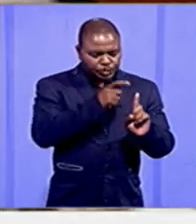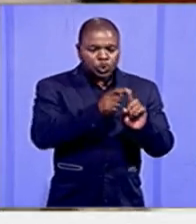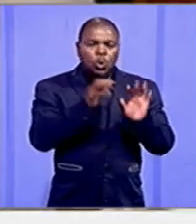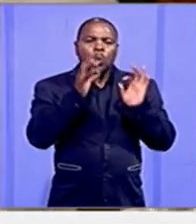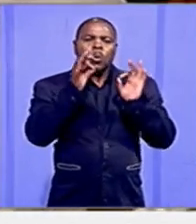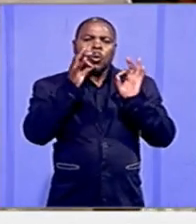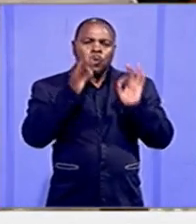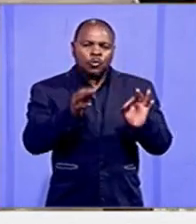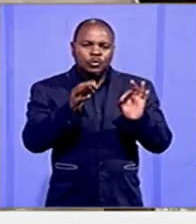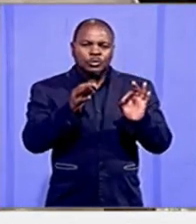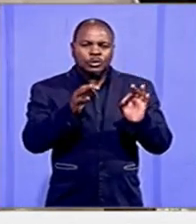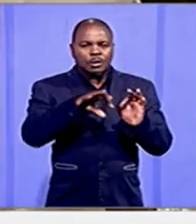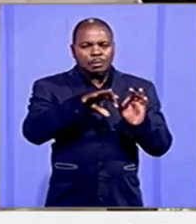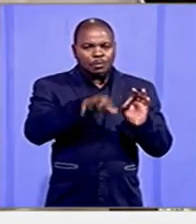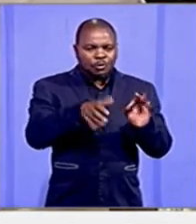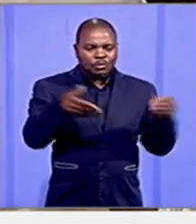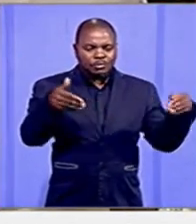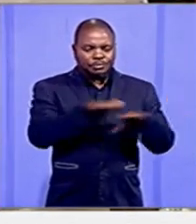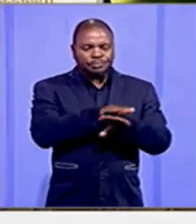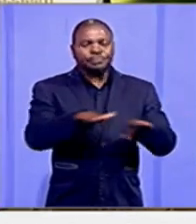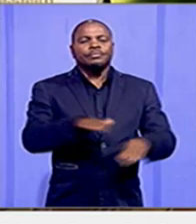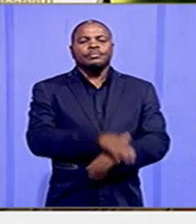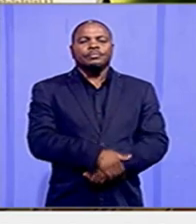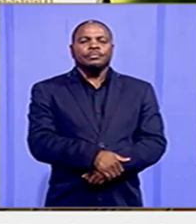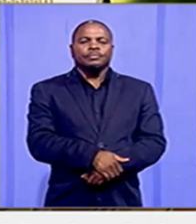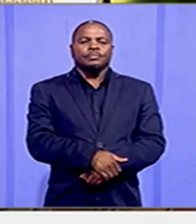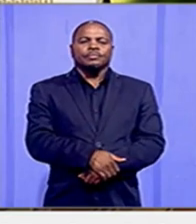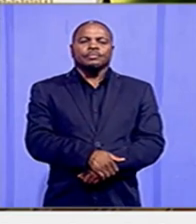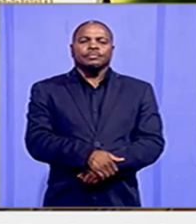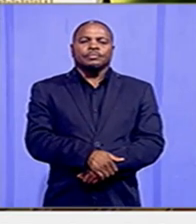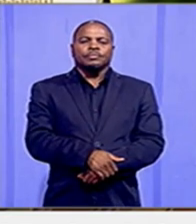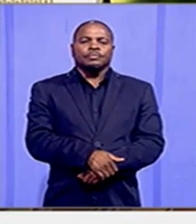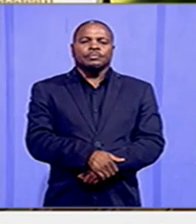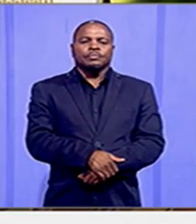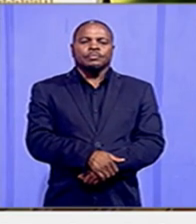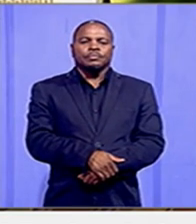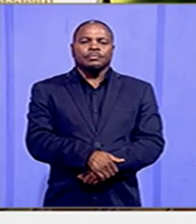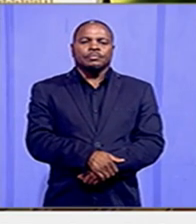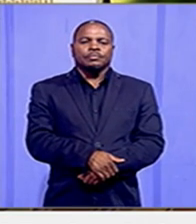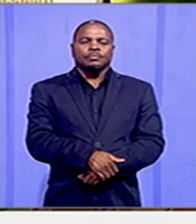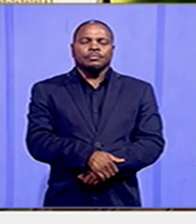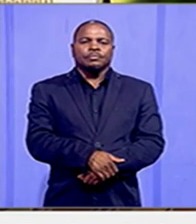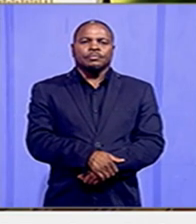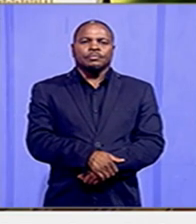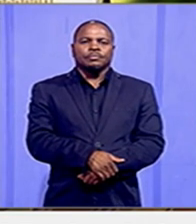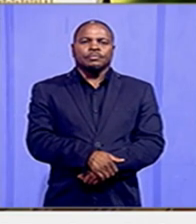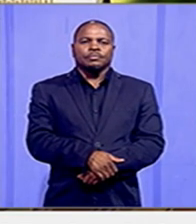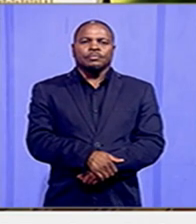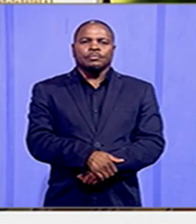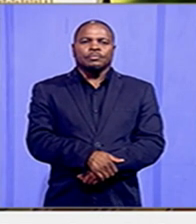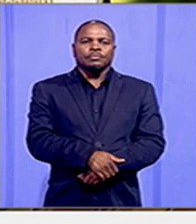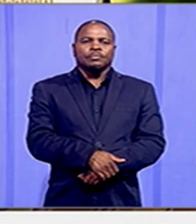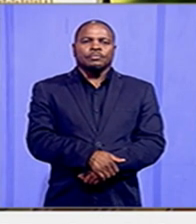pato yasim muso, profe nsing. Mahala masitin. SABC News, Bloemfontein. Chino. Buena